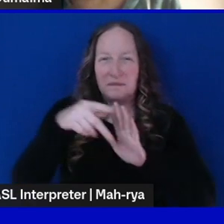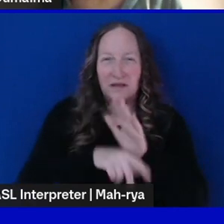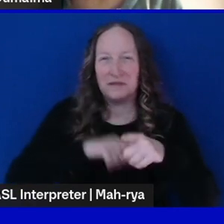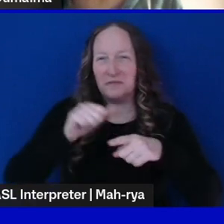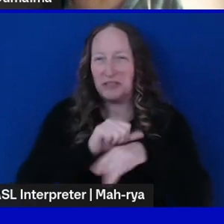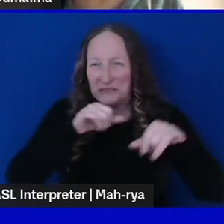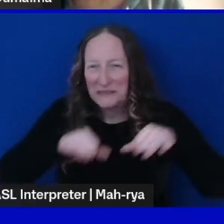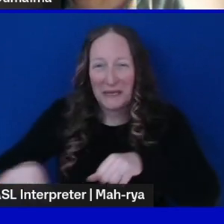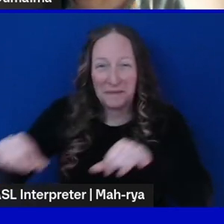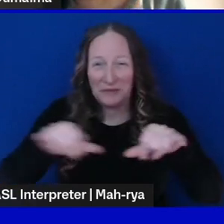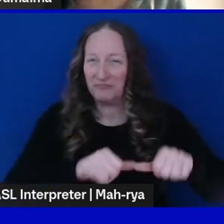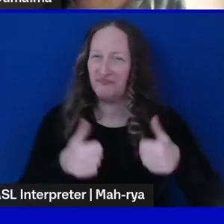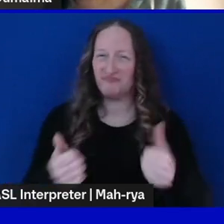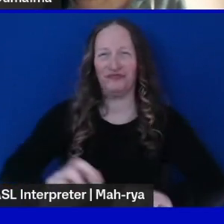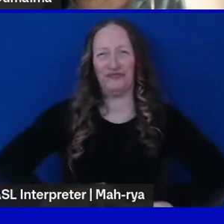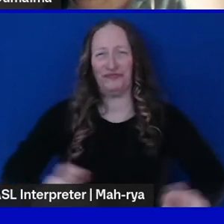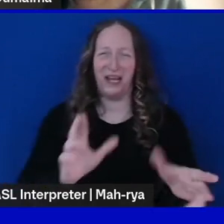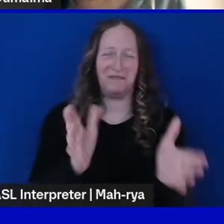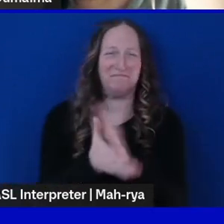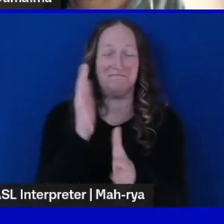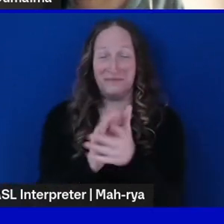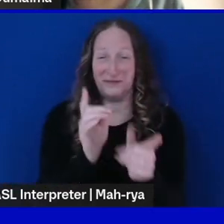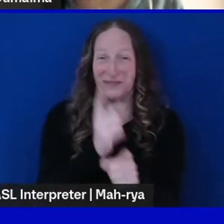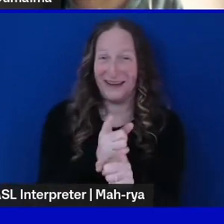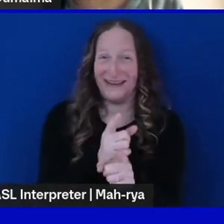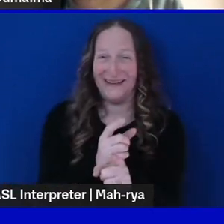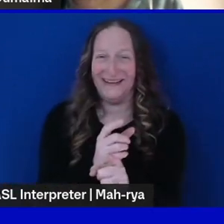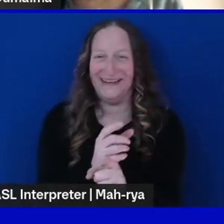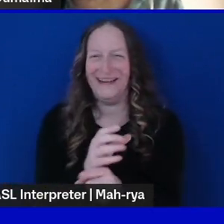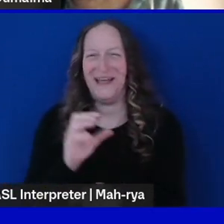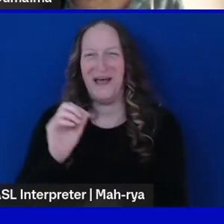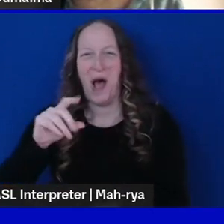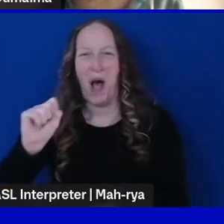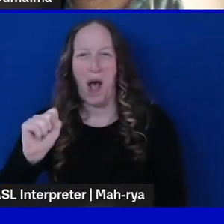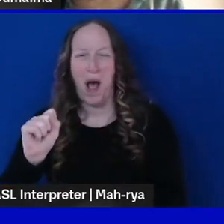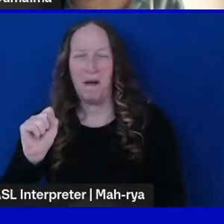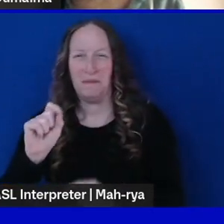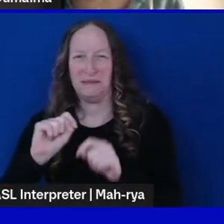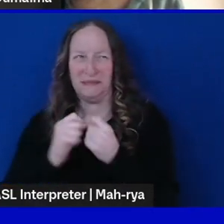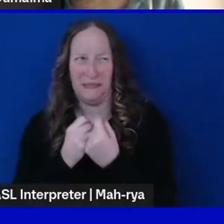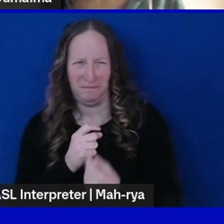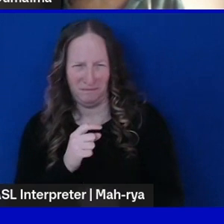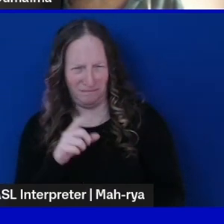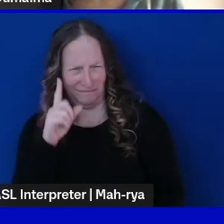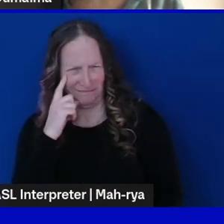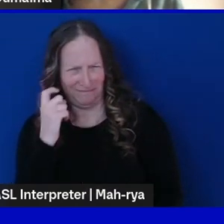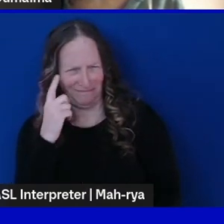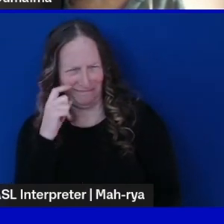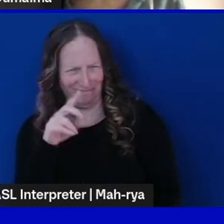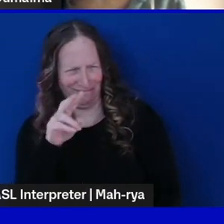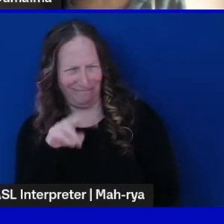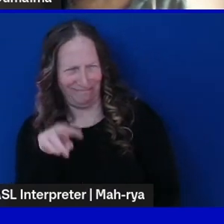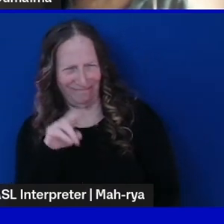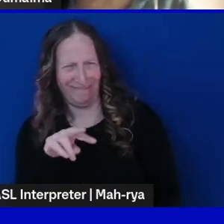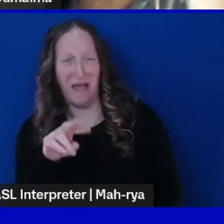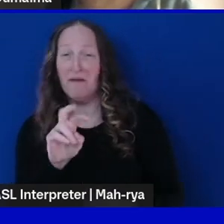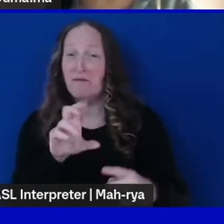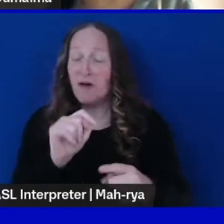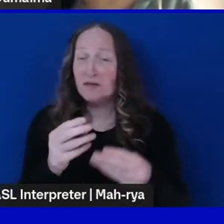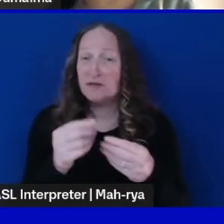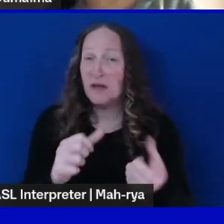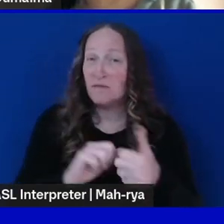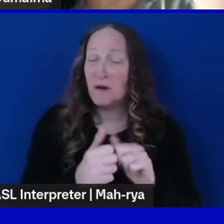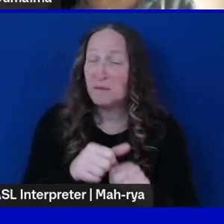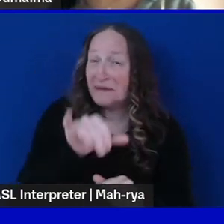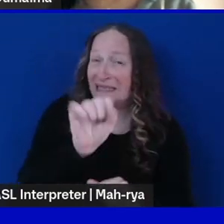go. Well, the ops team would definitely be silent on that one because while Vault has solved a lot of problems, it does not